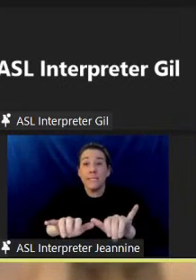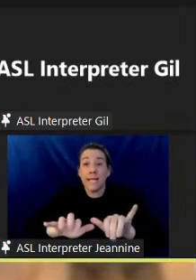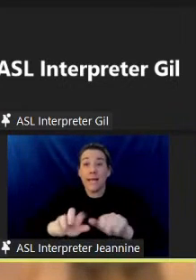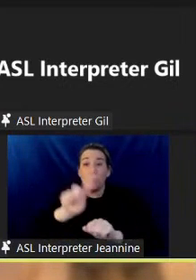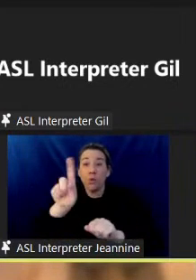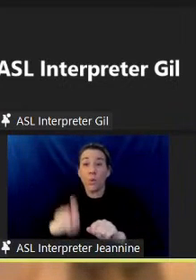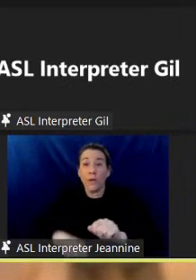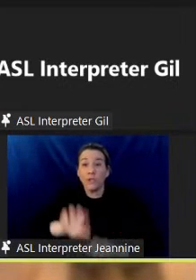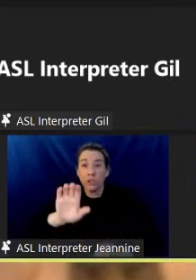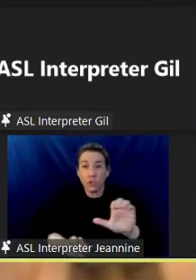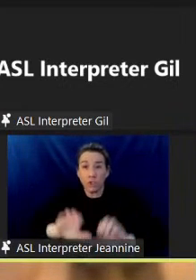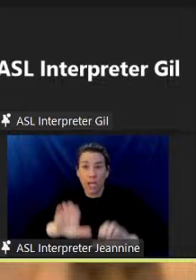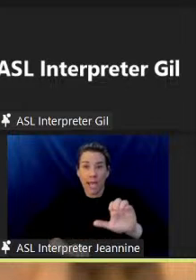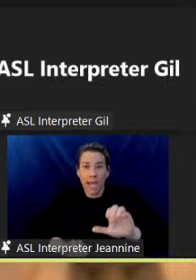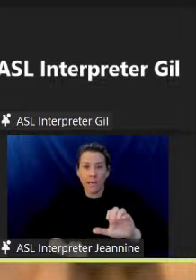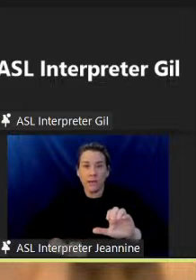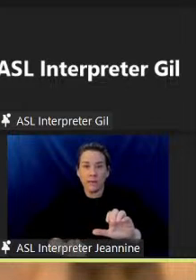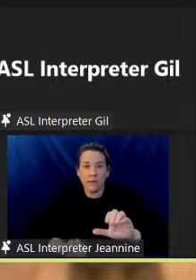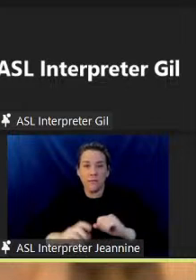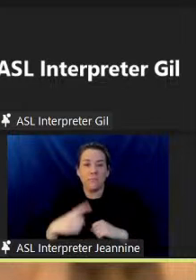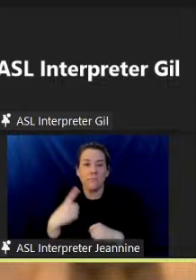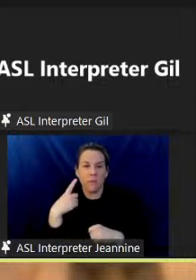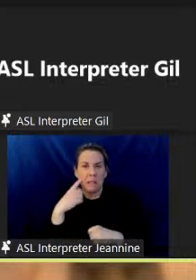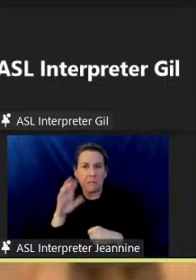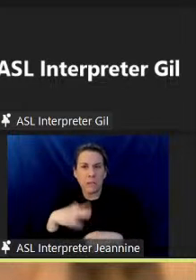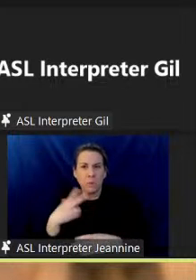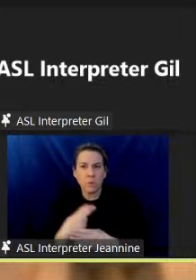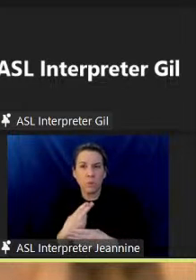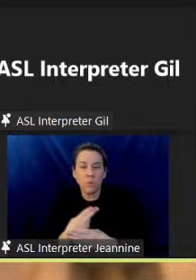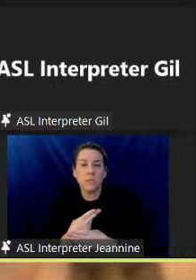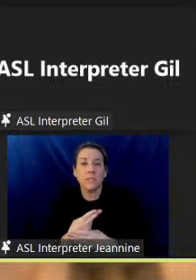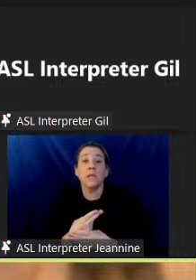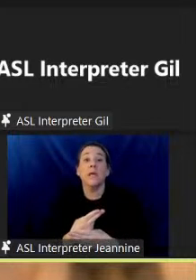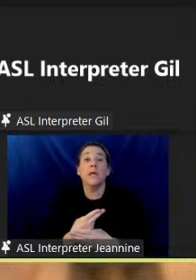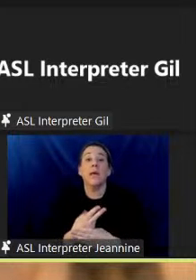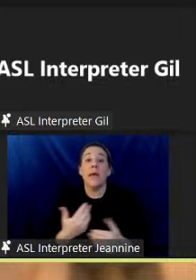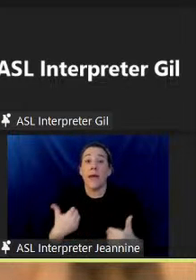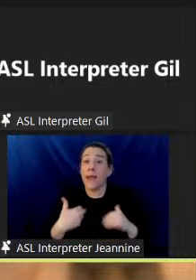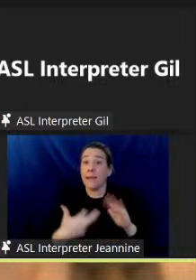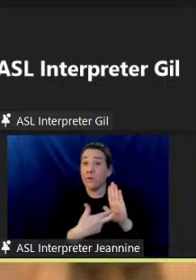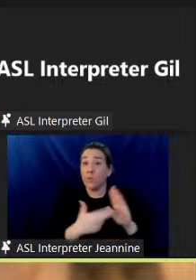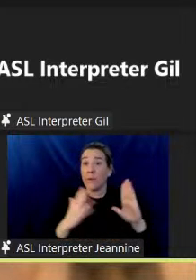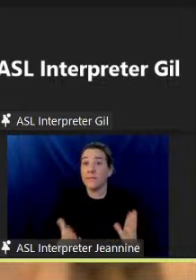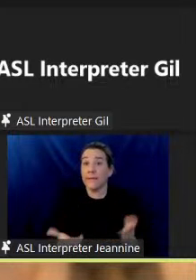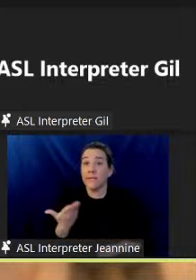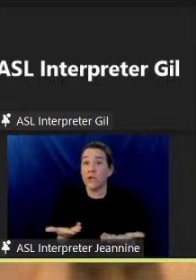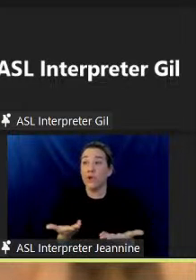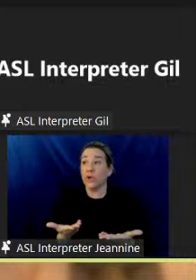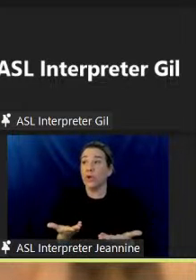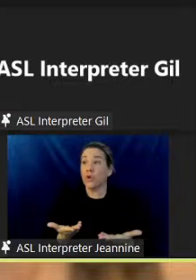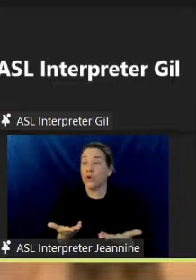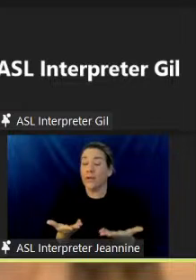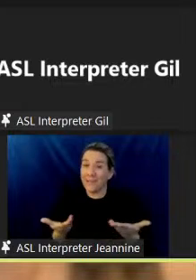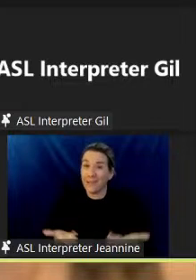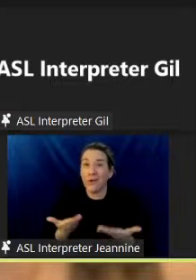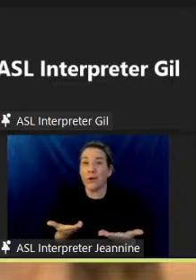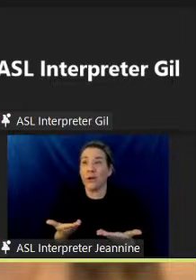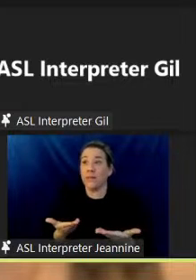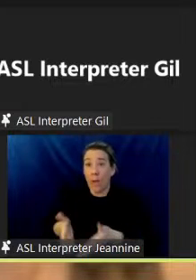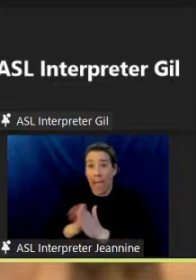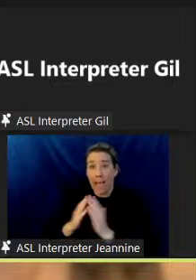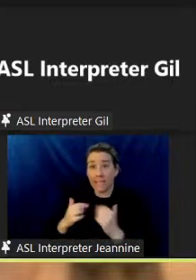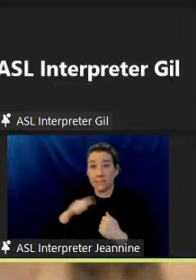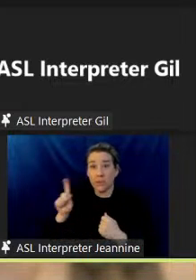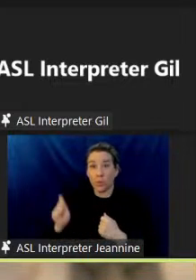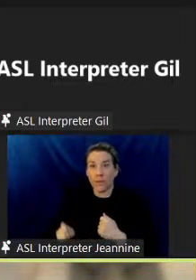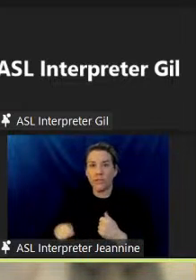chat box, I think that's what we're using. And I have somebody here that will ask me the question, and then I'll just provide the